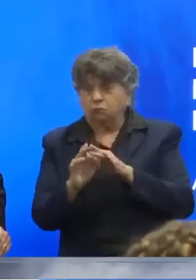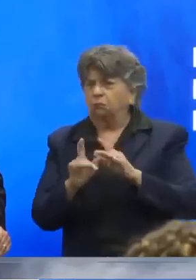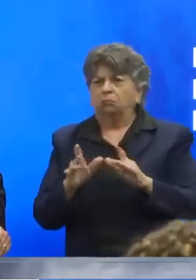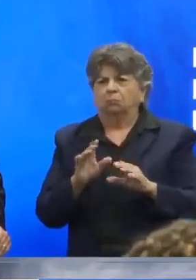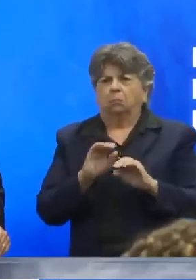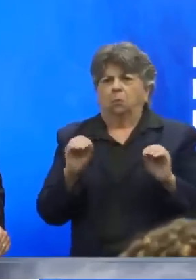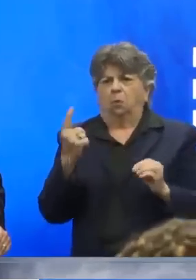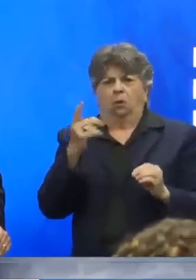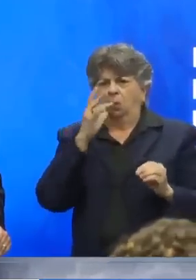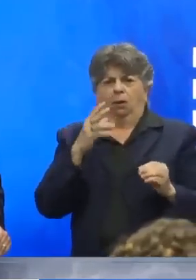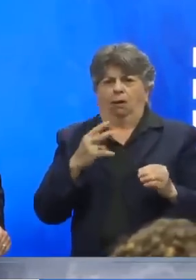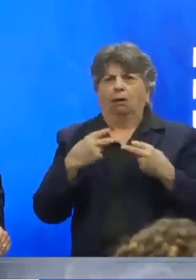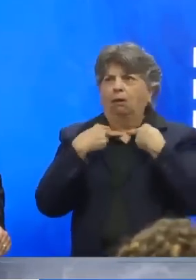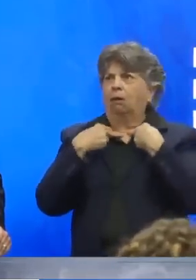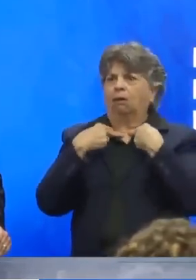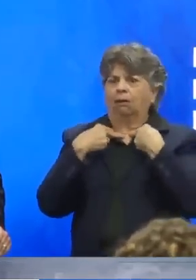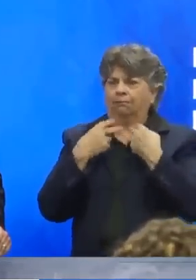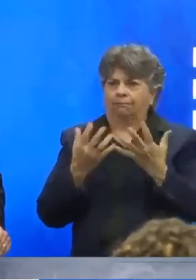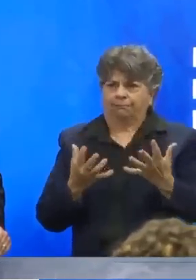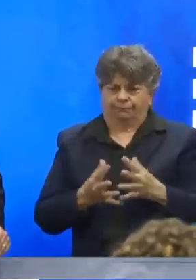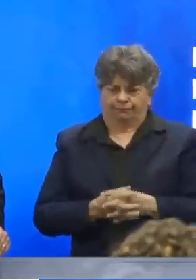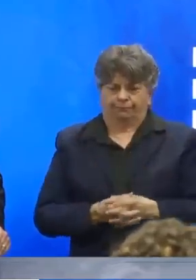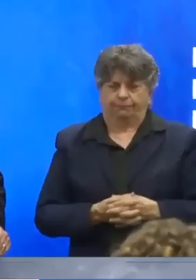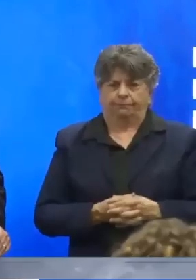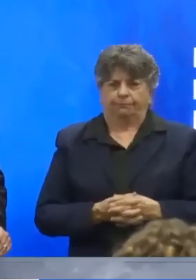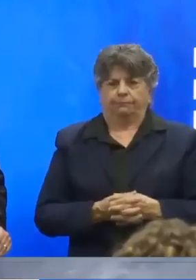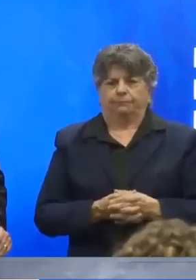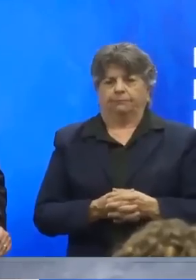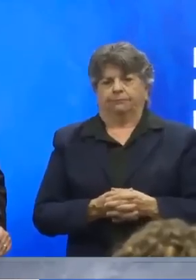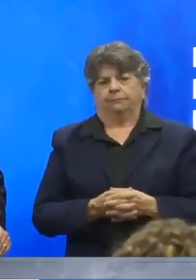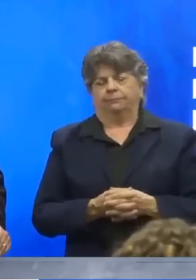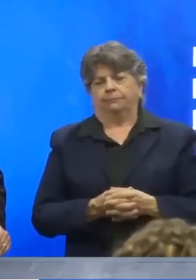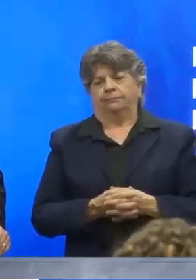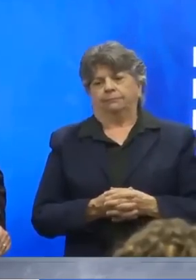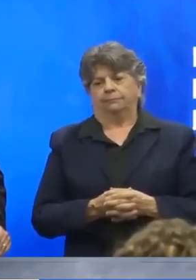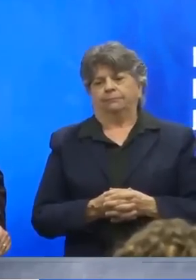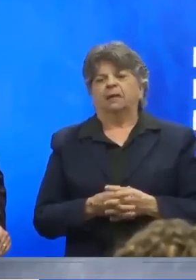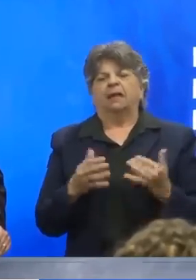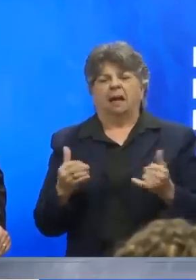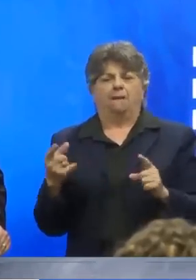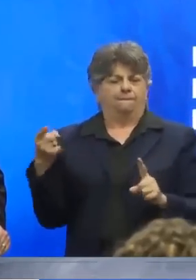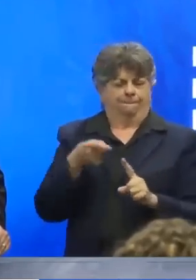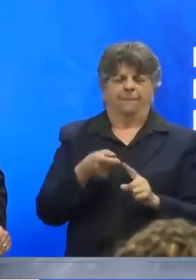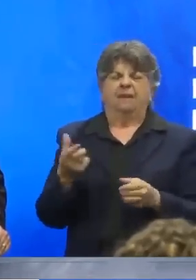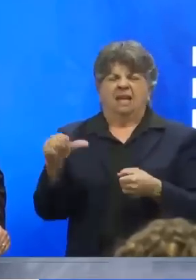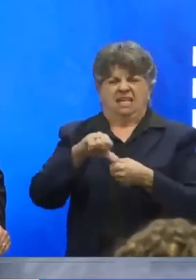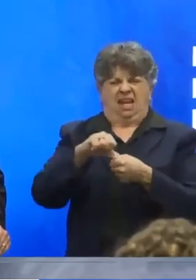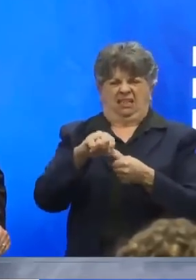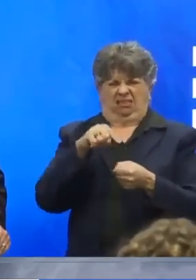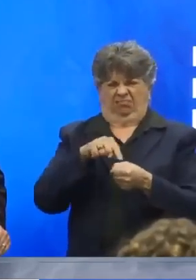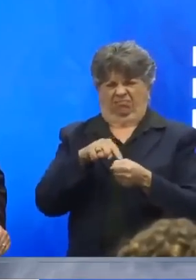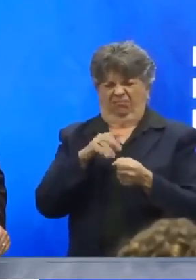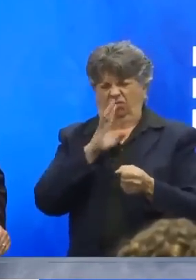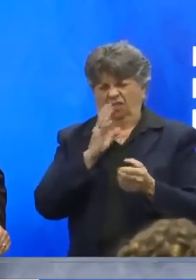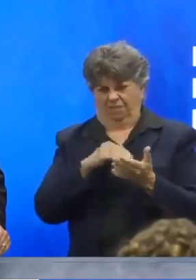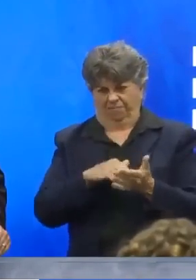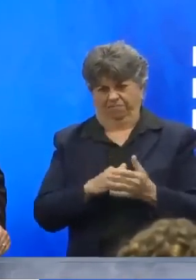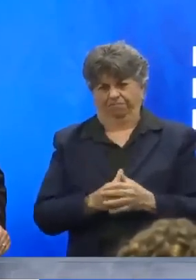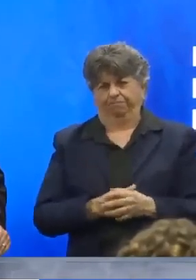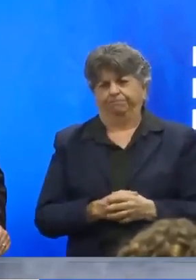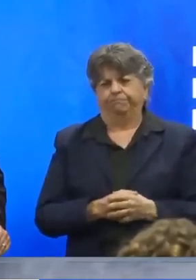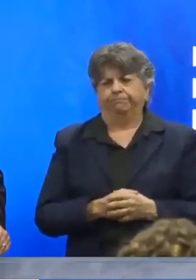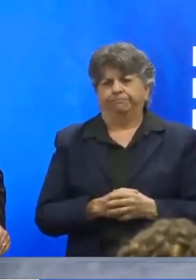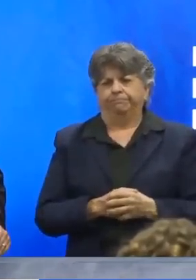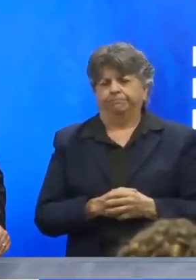effectuate rescues. We also, in terms of this gas, Wilton Simpson, our ag commissioner, was with us this